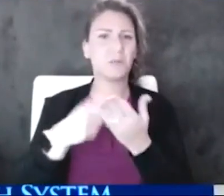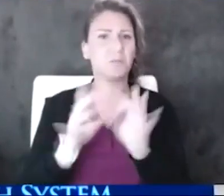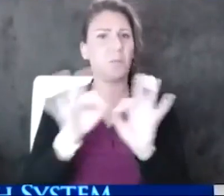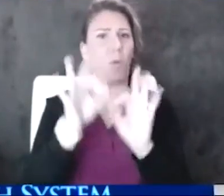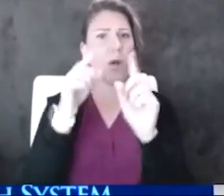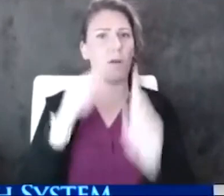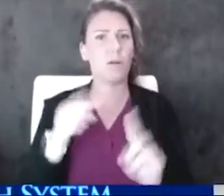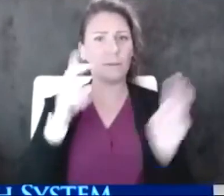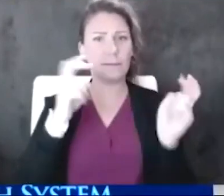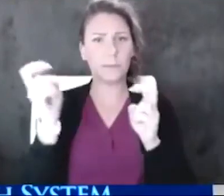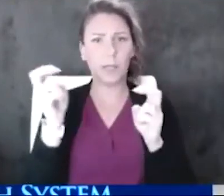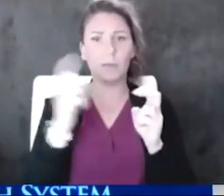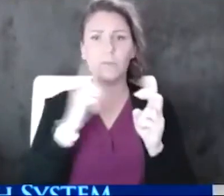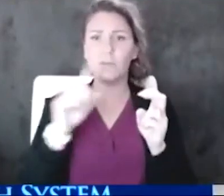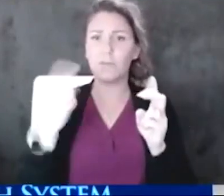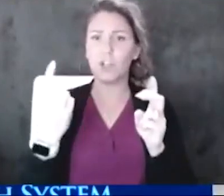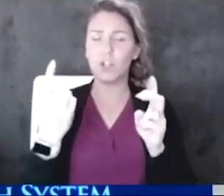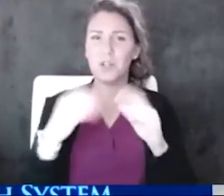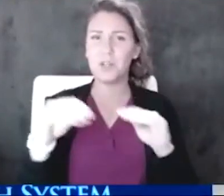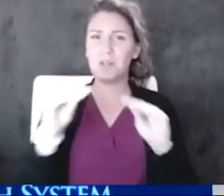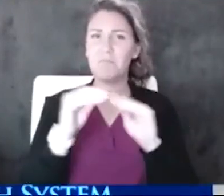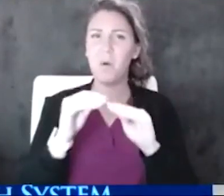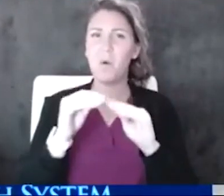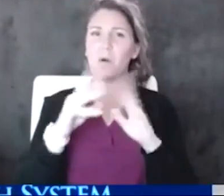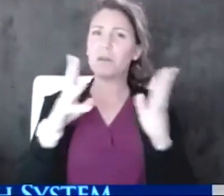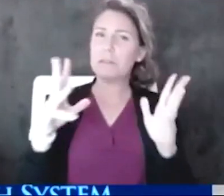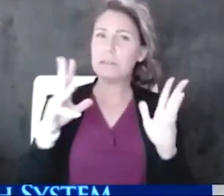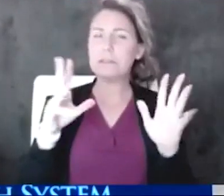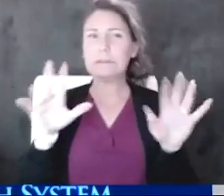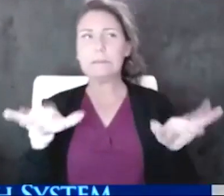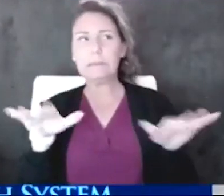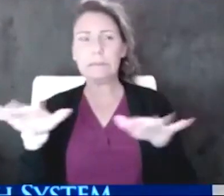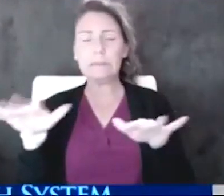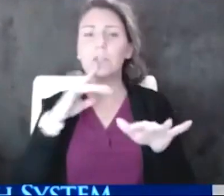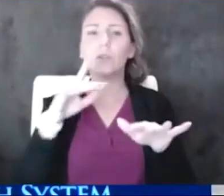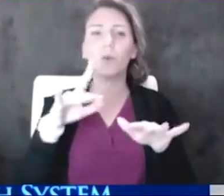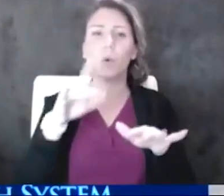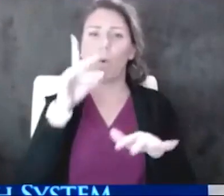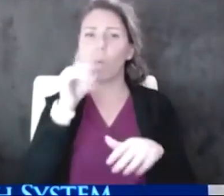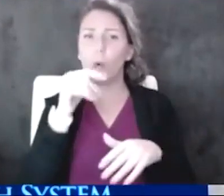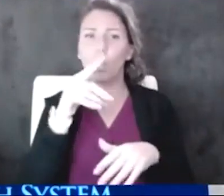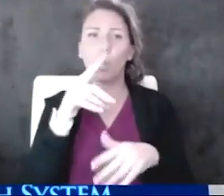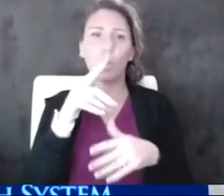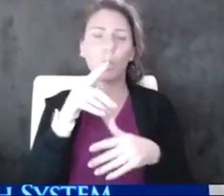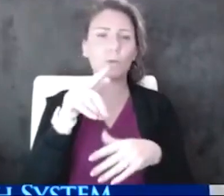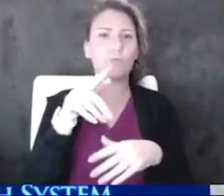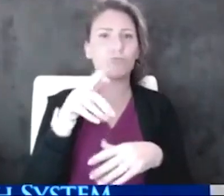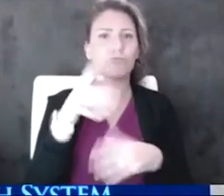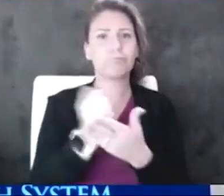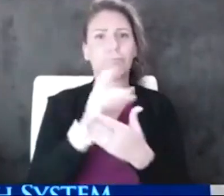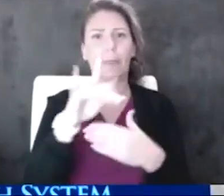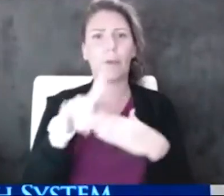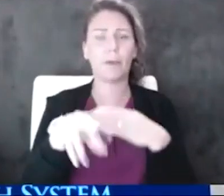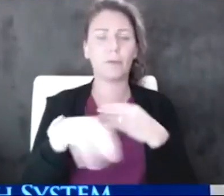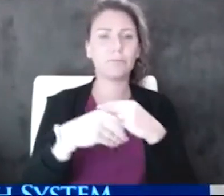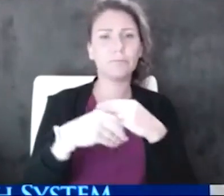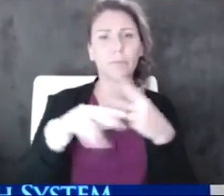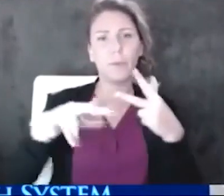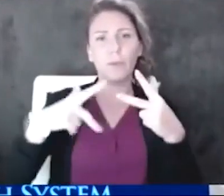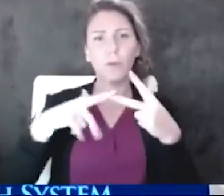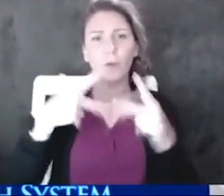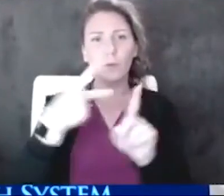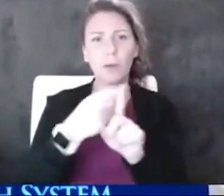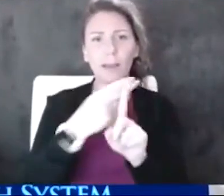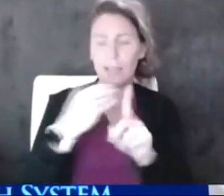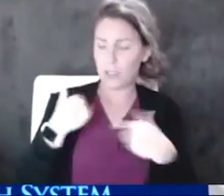a little more reserved about who all is going to get that third booster, and really focused on immunosuppression and age, as Hawkeye and I were talking earlier this morning.